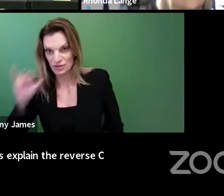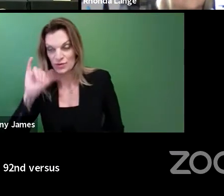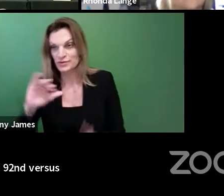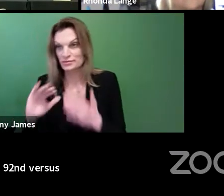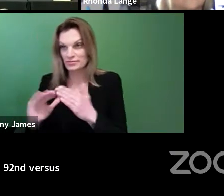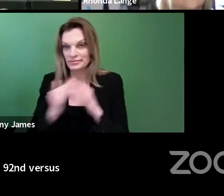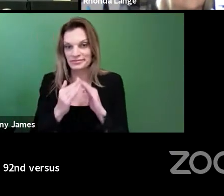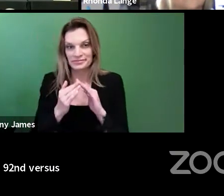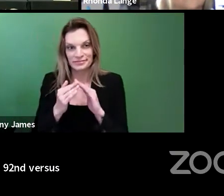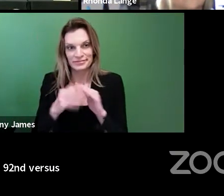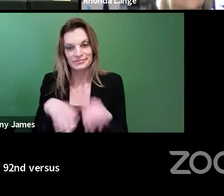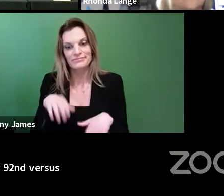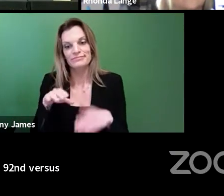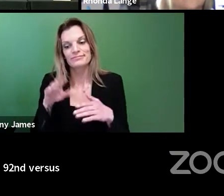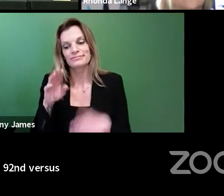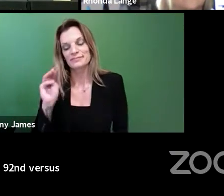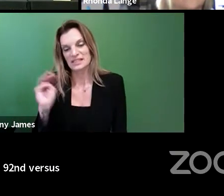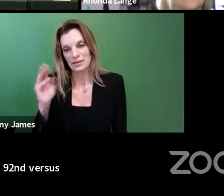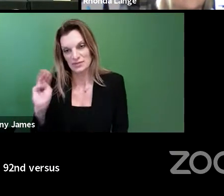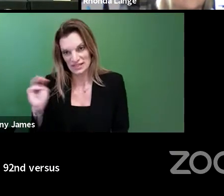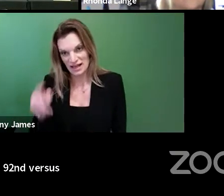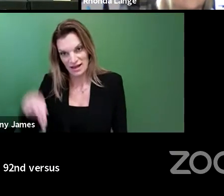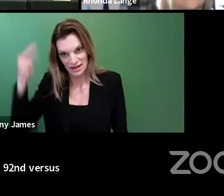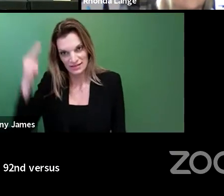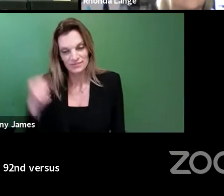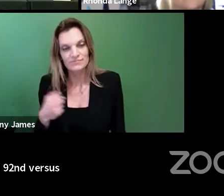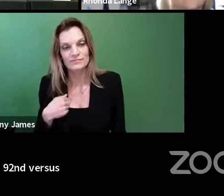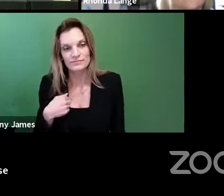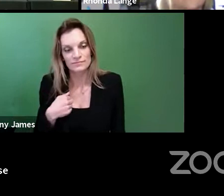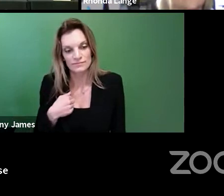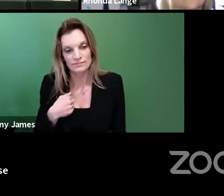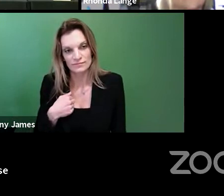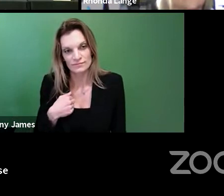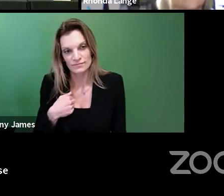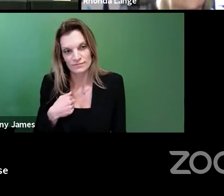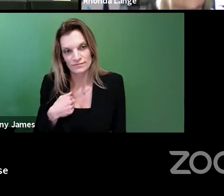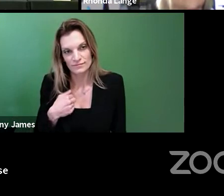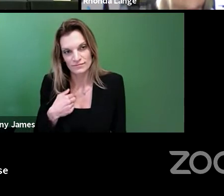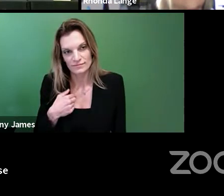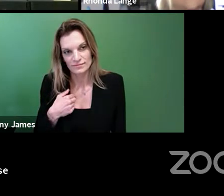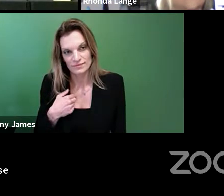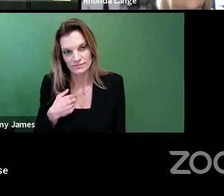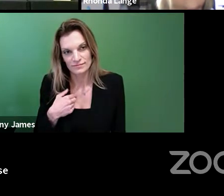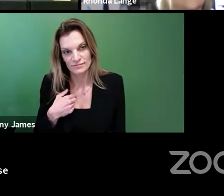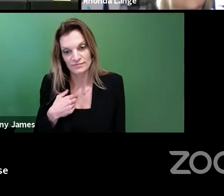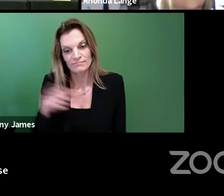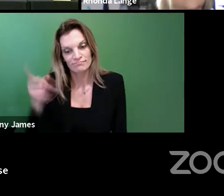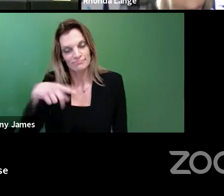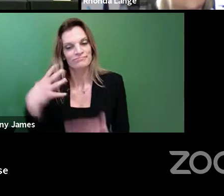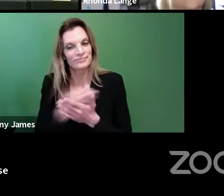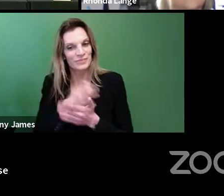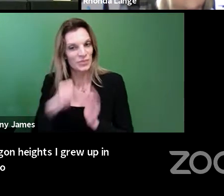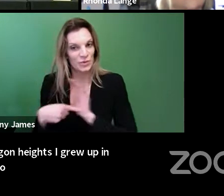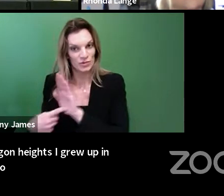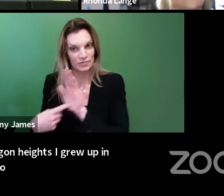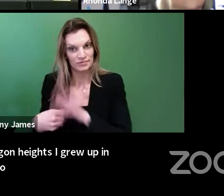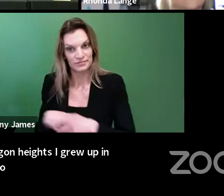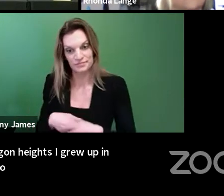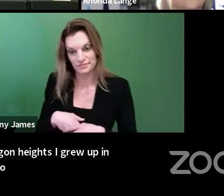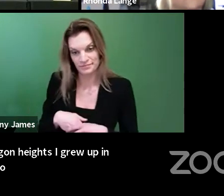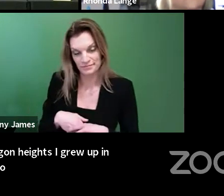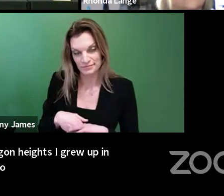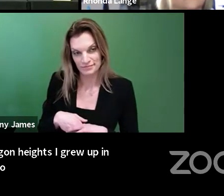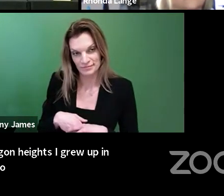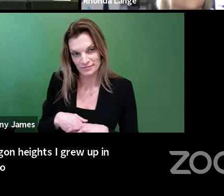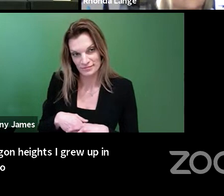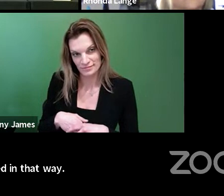communities, Muskegon, Muskegon Heights, I grew up in Muskegon, do deserve to be represented in that way. And if you do